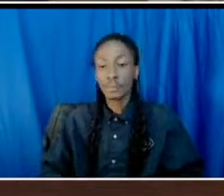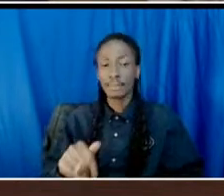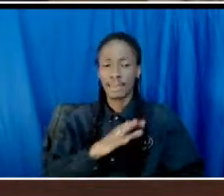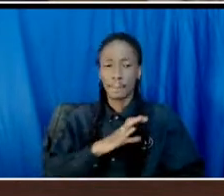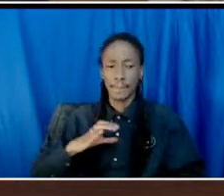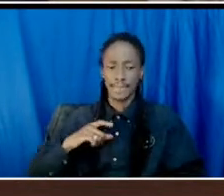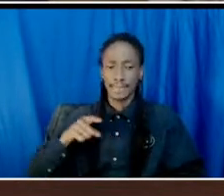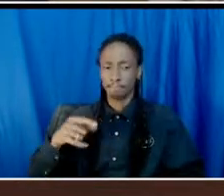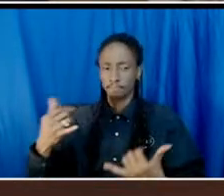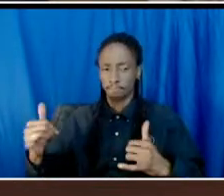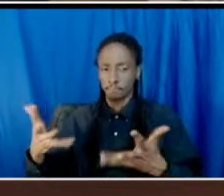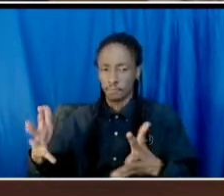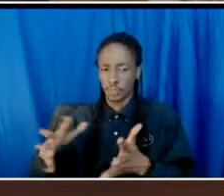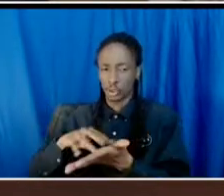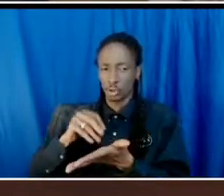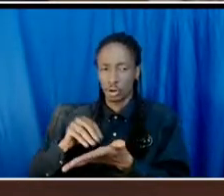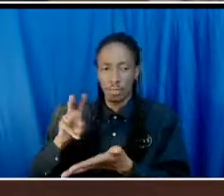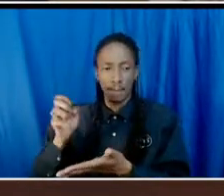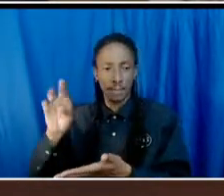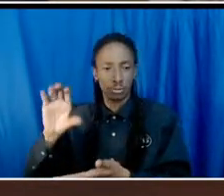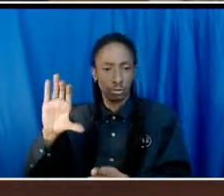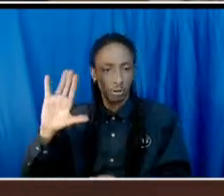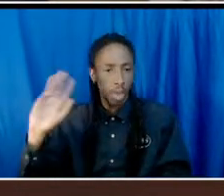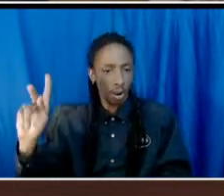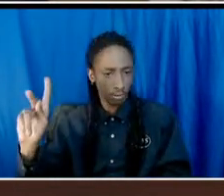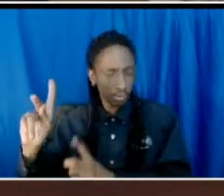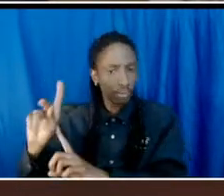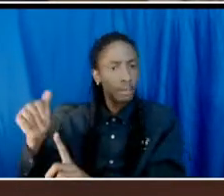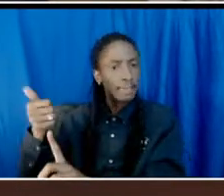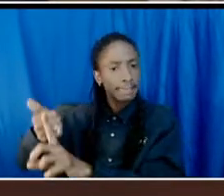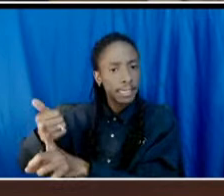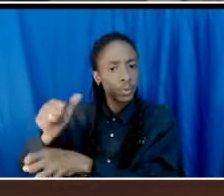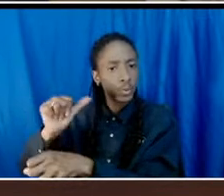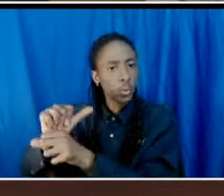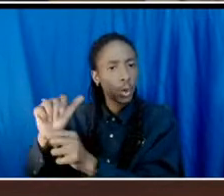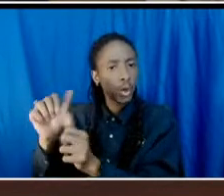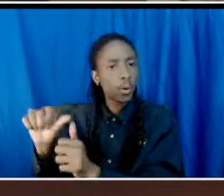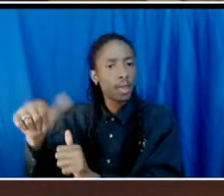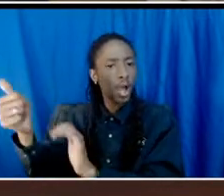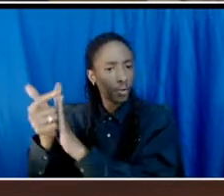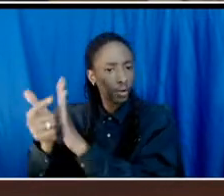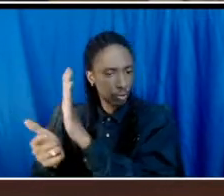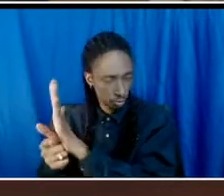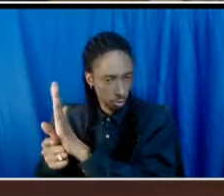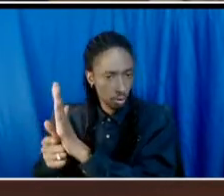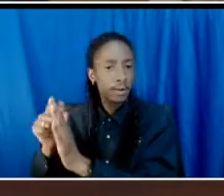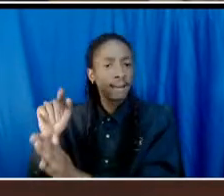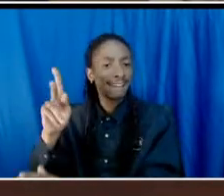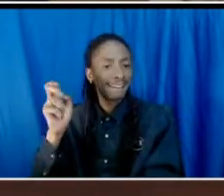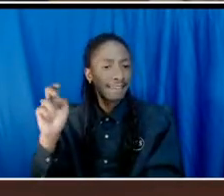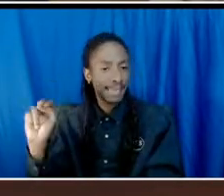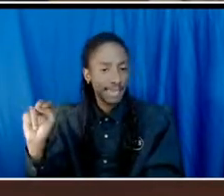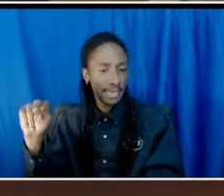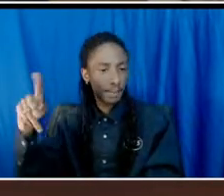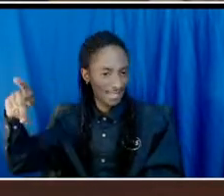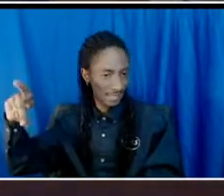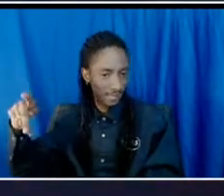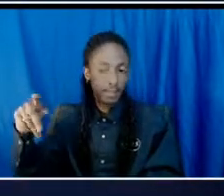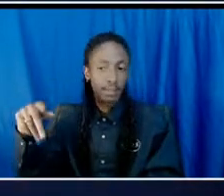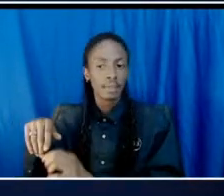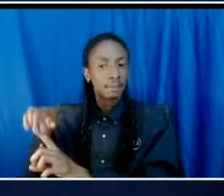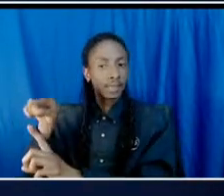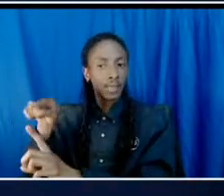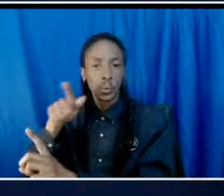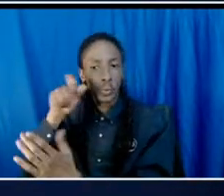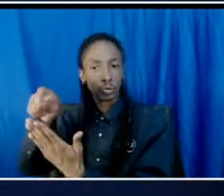that Mr. Clark was working with another attorney at the department named Ken Klukowski, who drafted